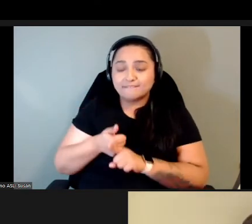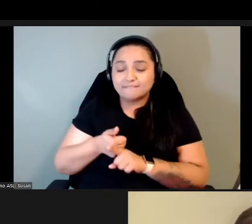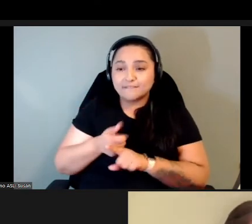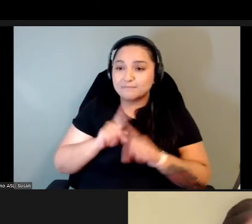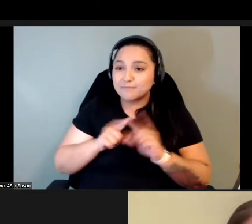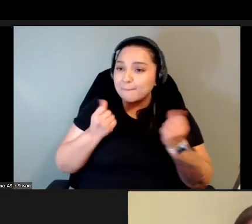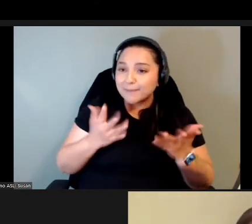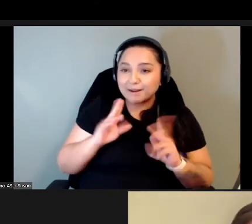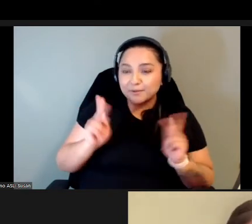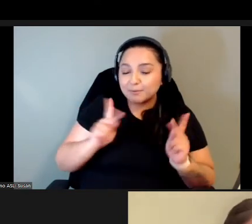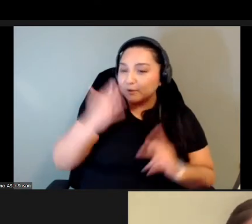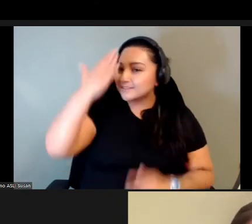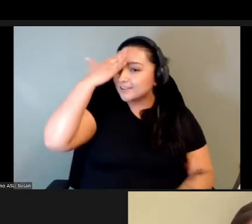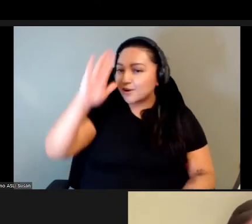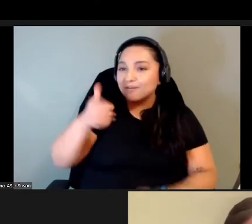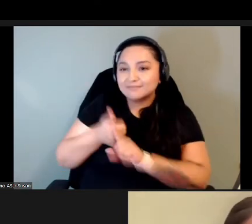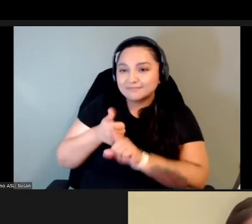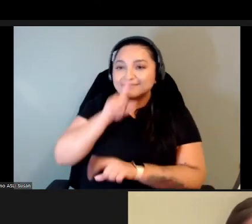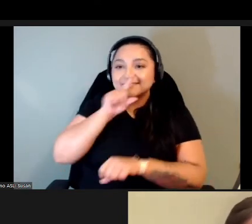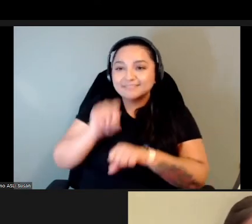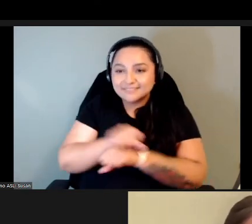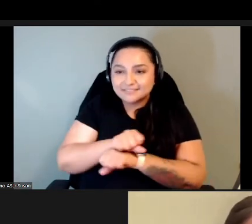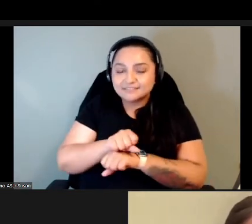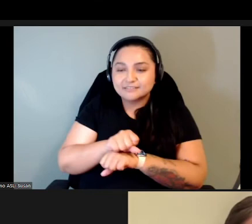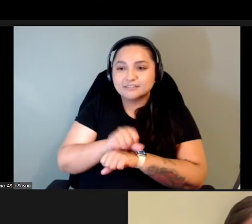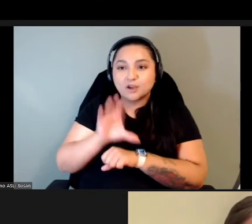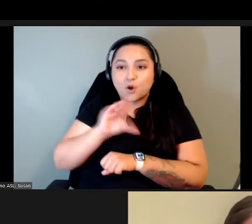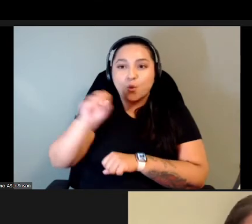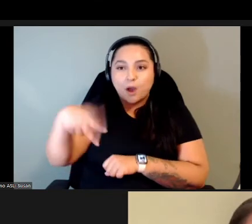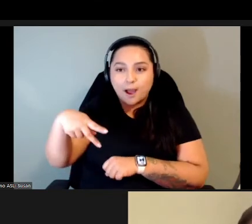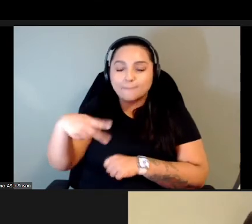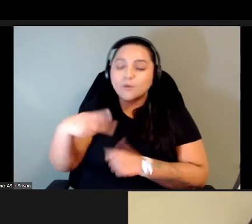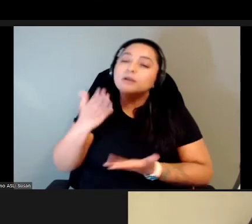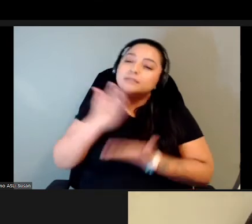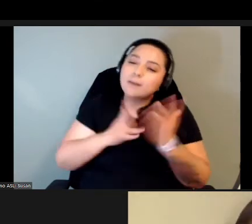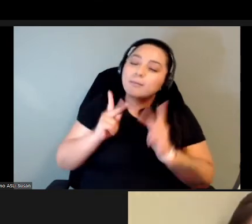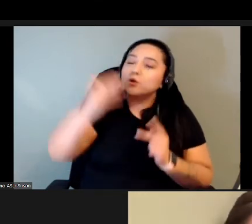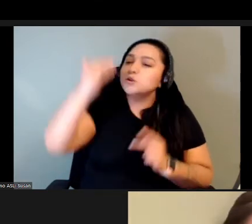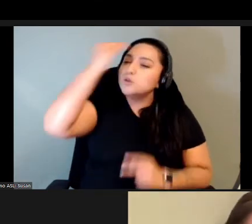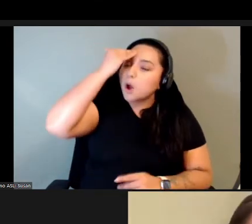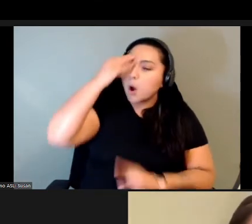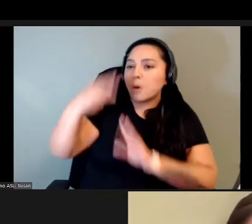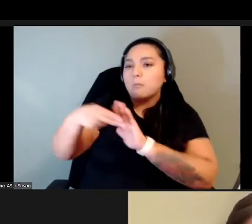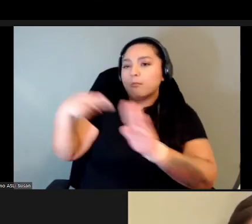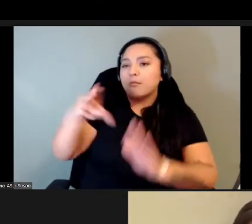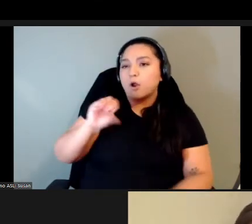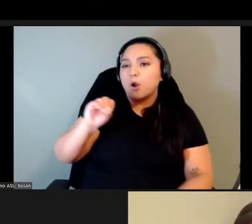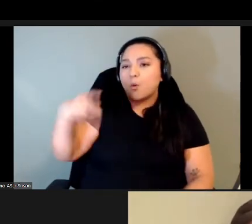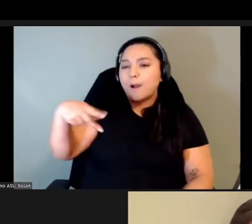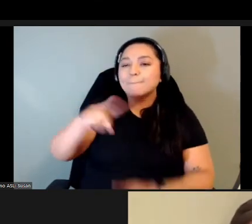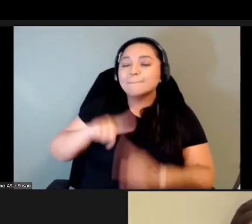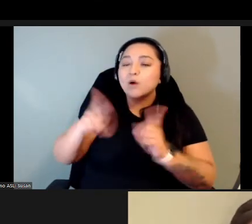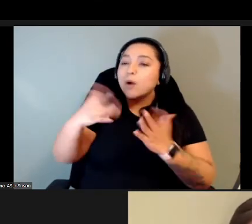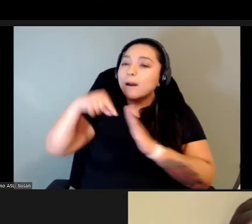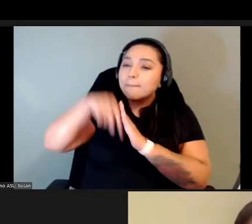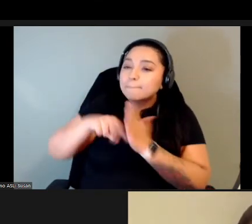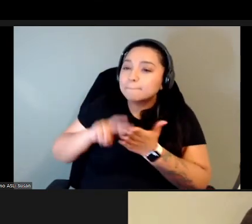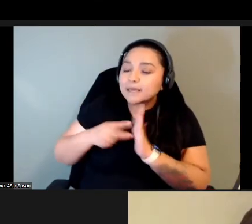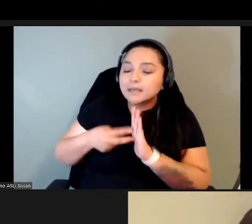is a cooperative, or they know, but they don't know what does it mean. And for me, this is